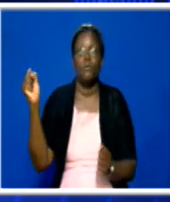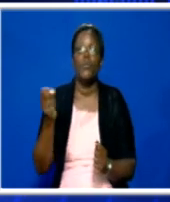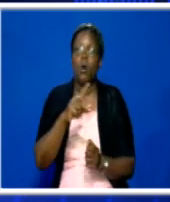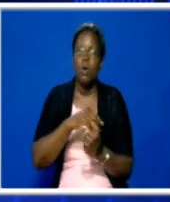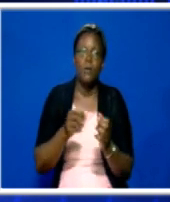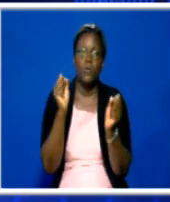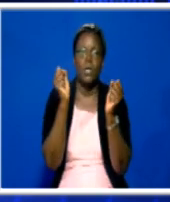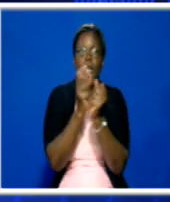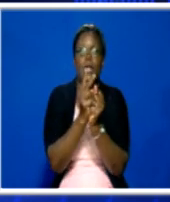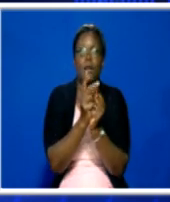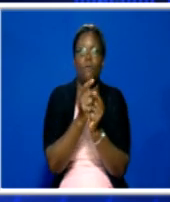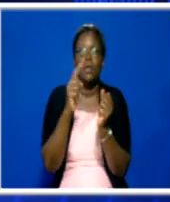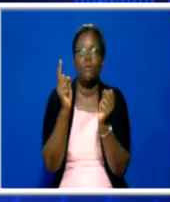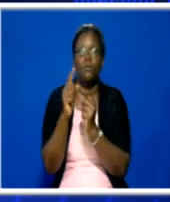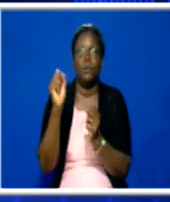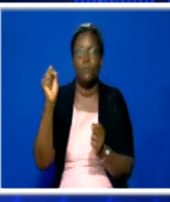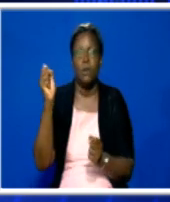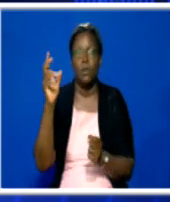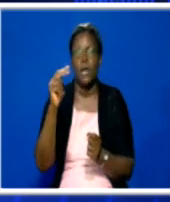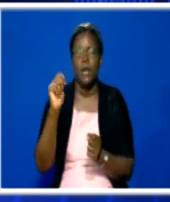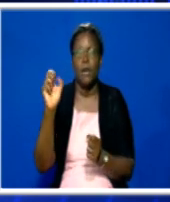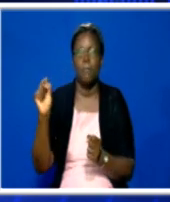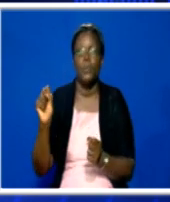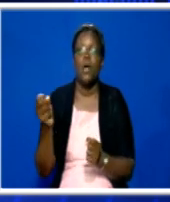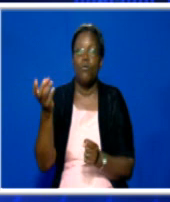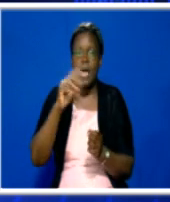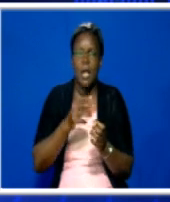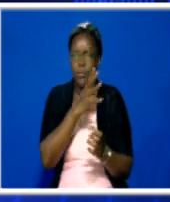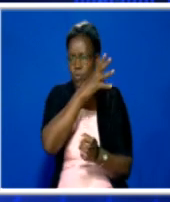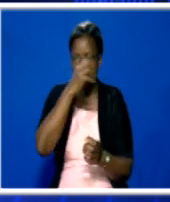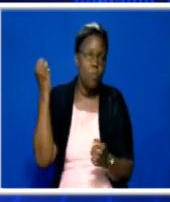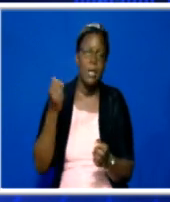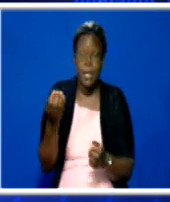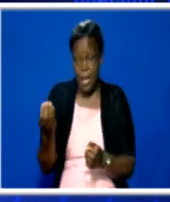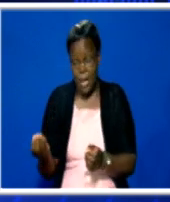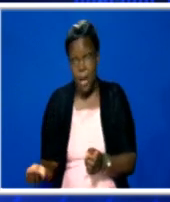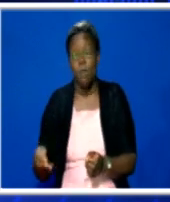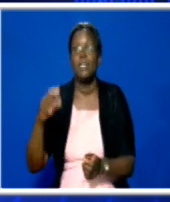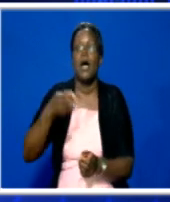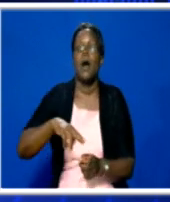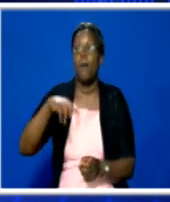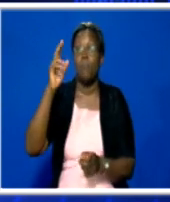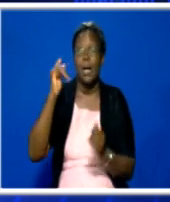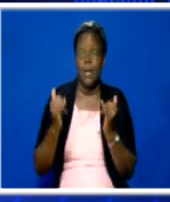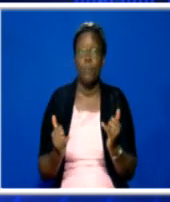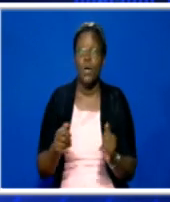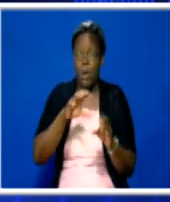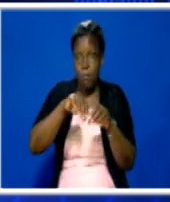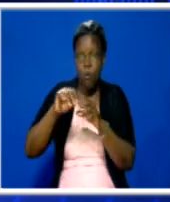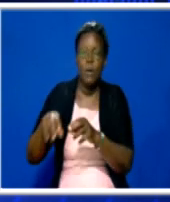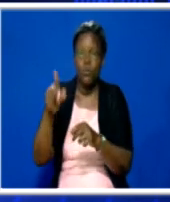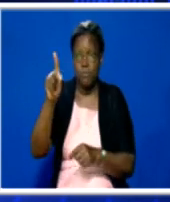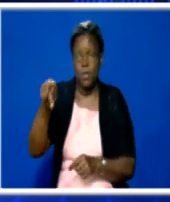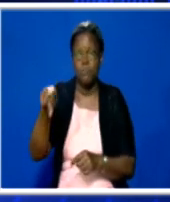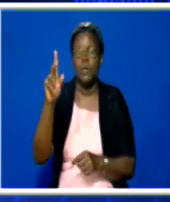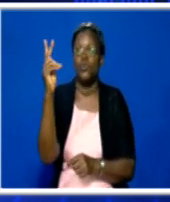to 11:25 a.m. we are assuming that the younger ones are up by now, so we are moving on to our PP2,